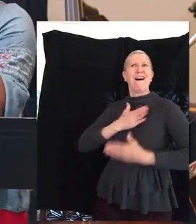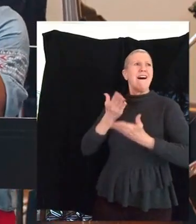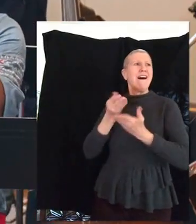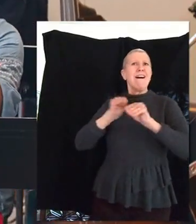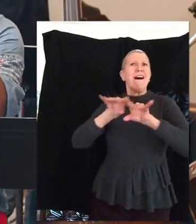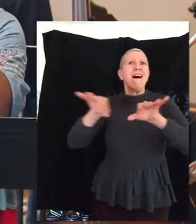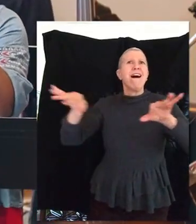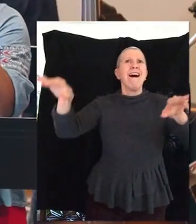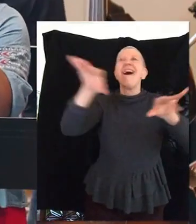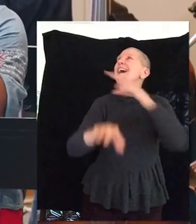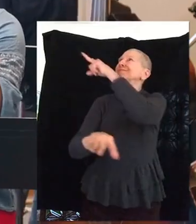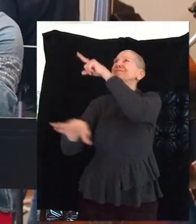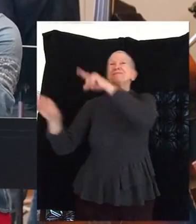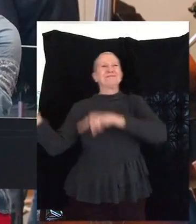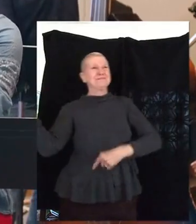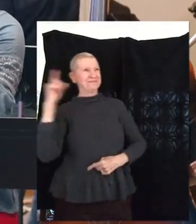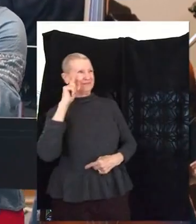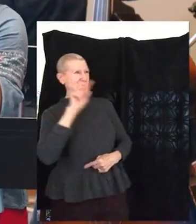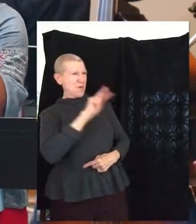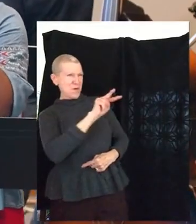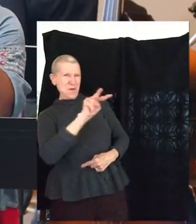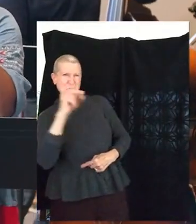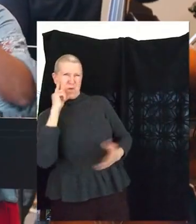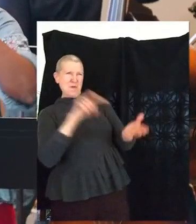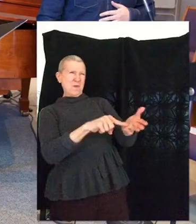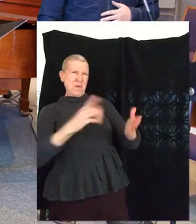joy, compassion.